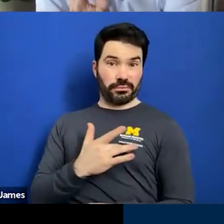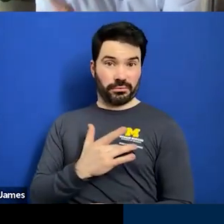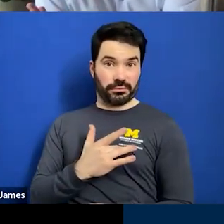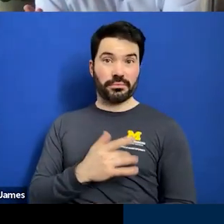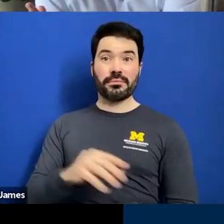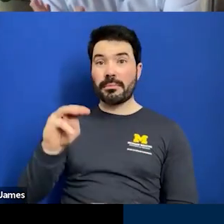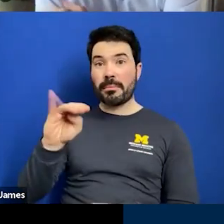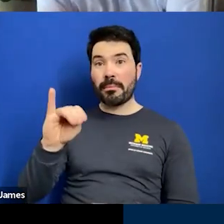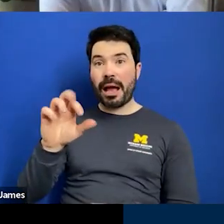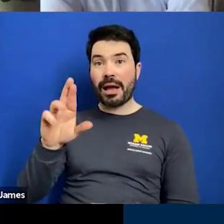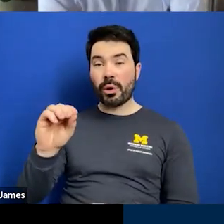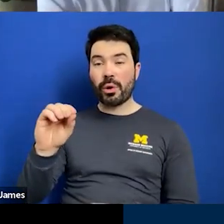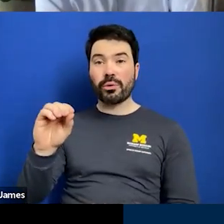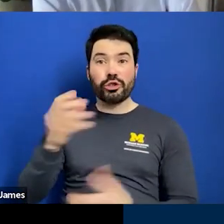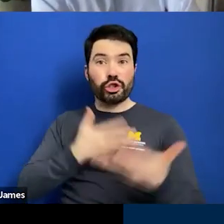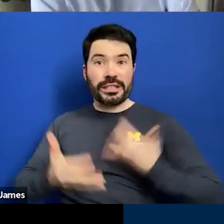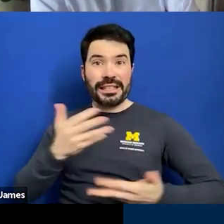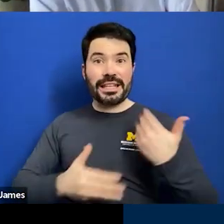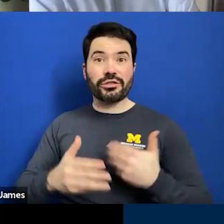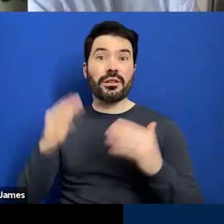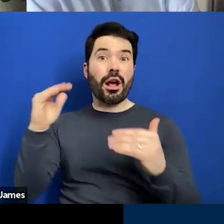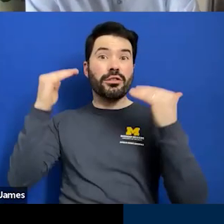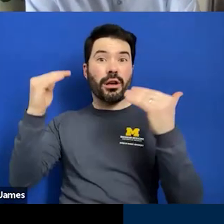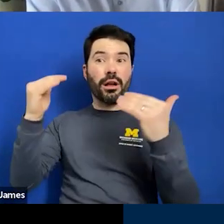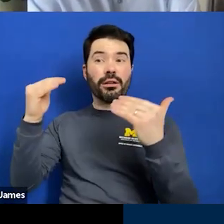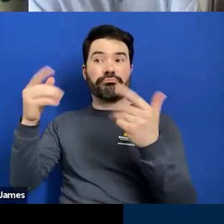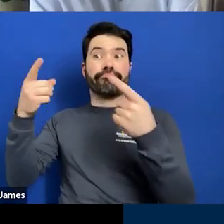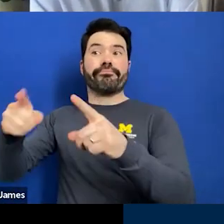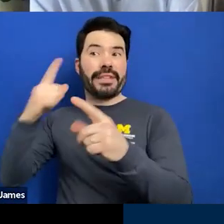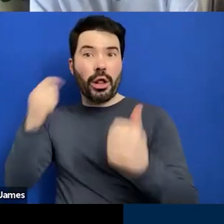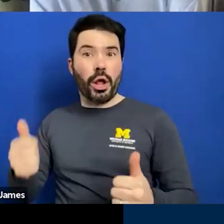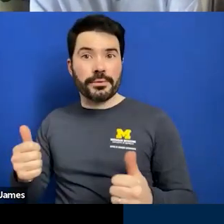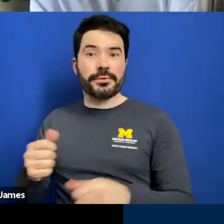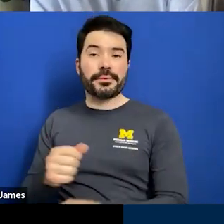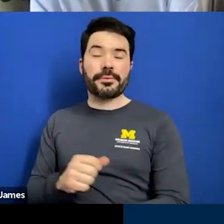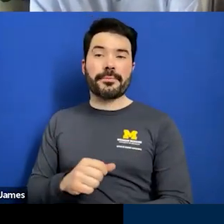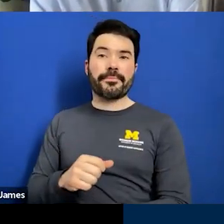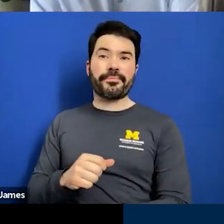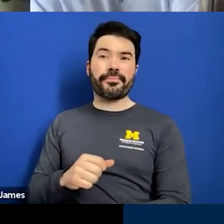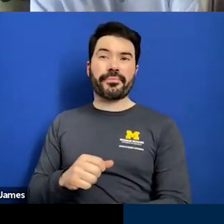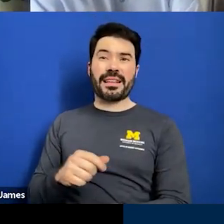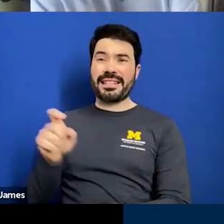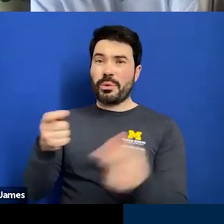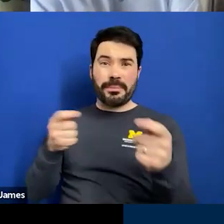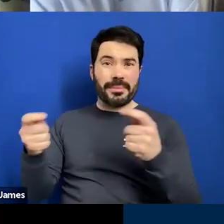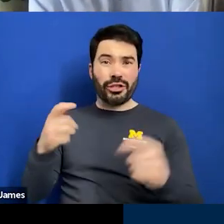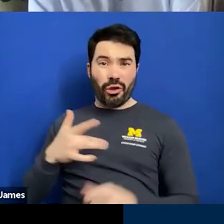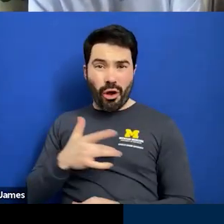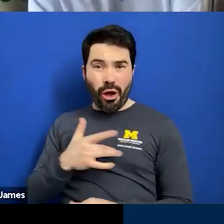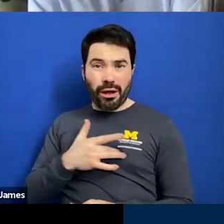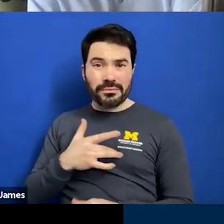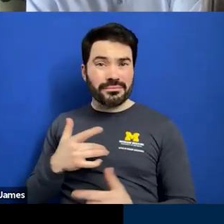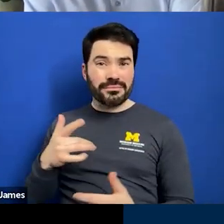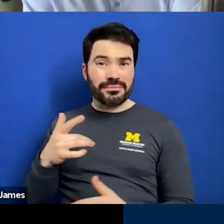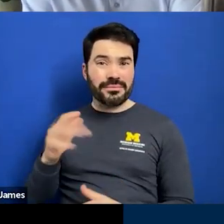microcirculation, adult onset hearing loss, that is, need to manage cardiac risk factors.